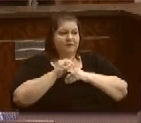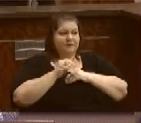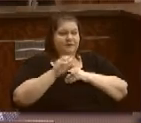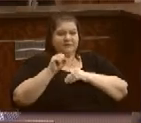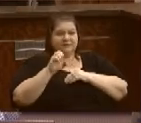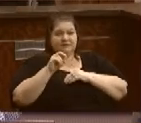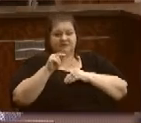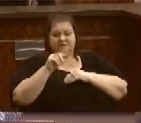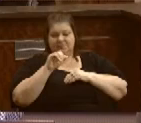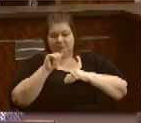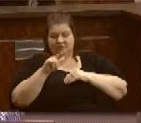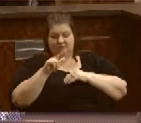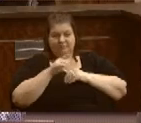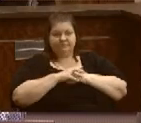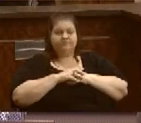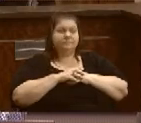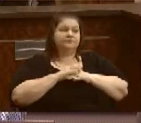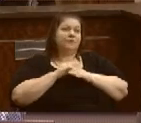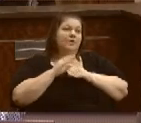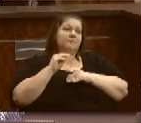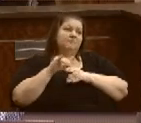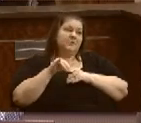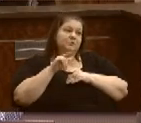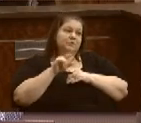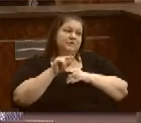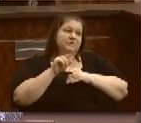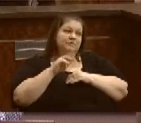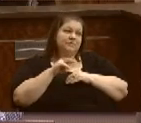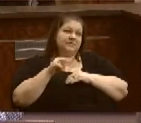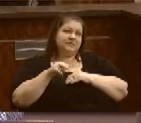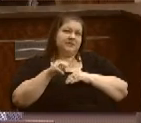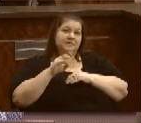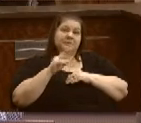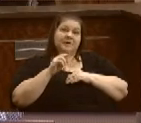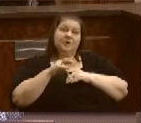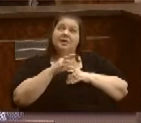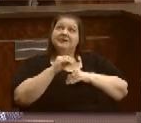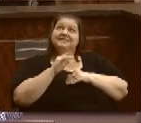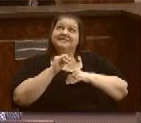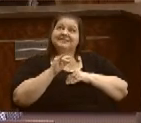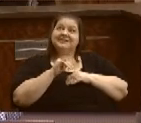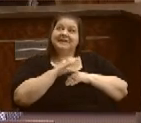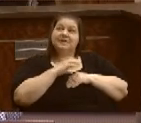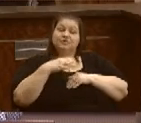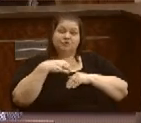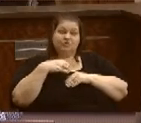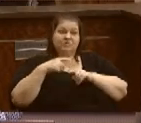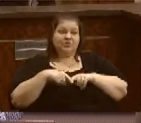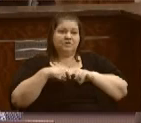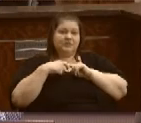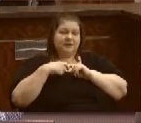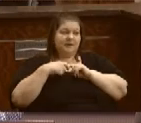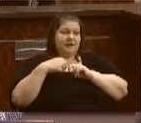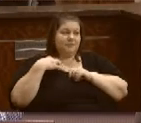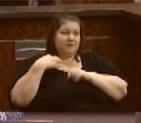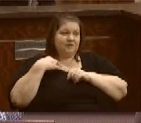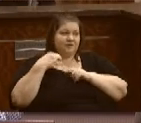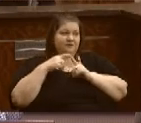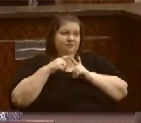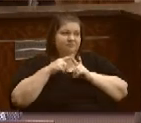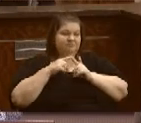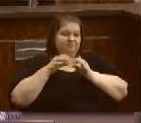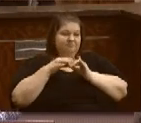Sentinel. On May 27, 2015, the Mayor and City Council tabled the application pending a recommendation from the Planning